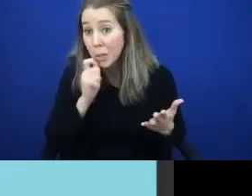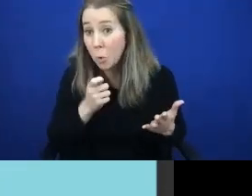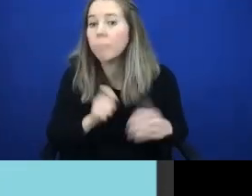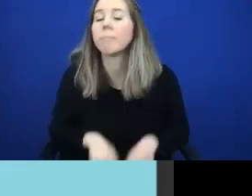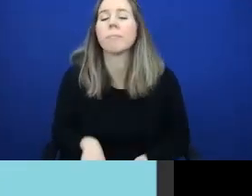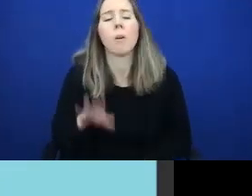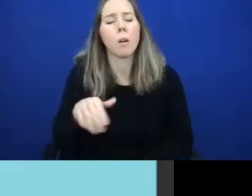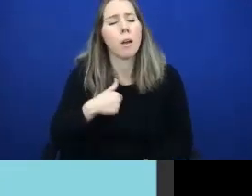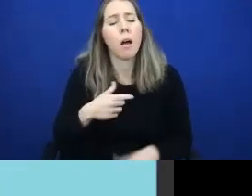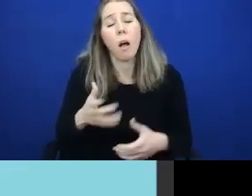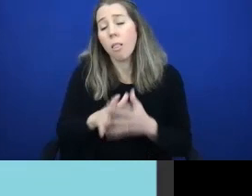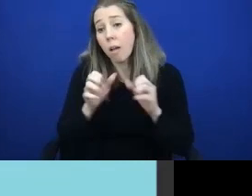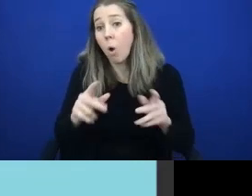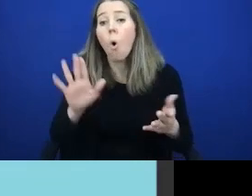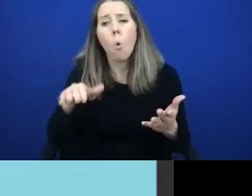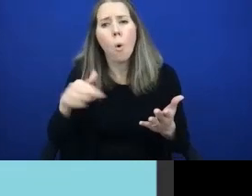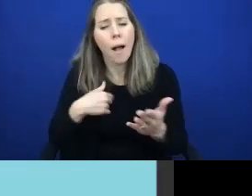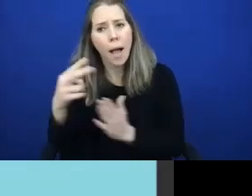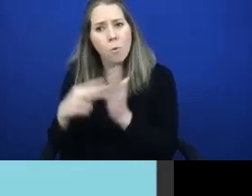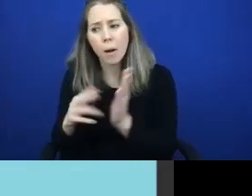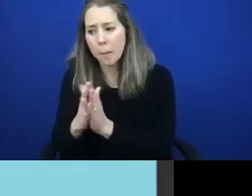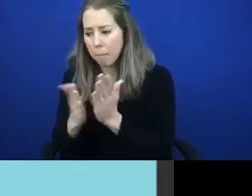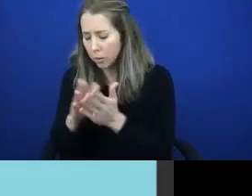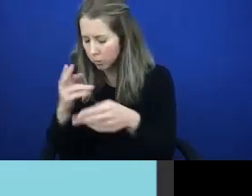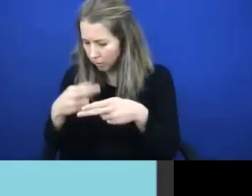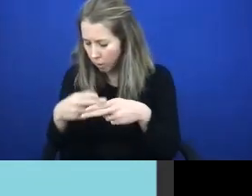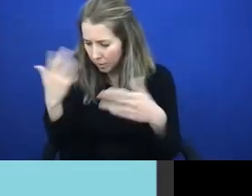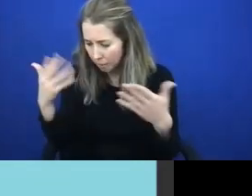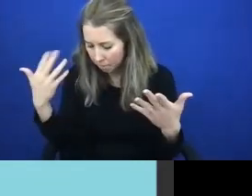book called, let's see, what's it called?